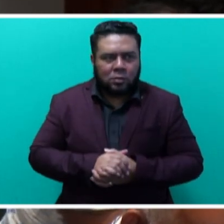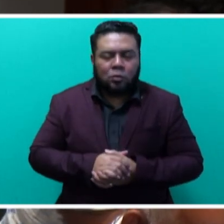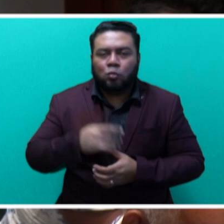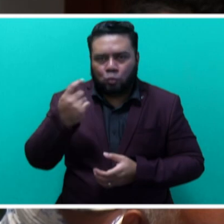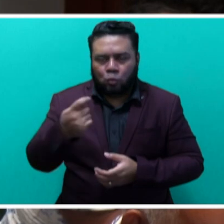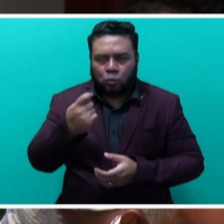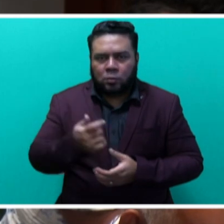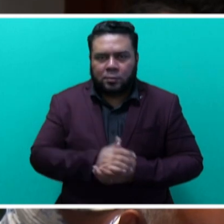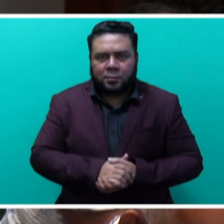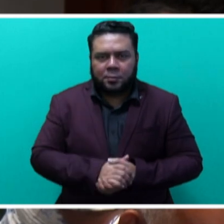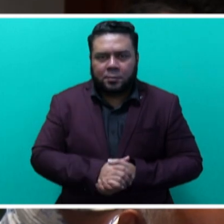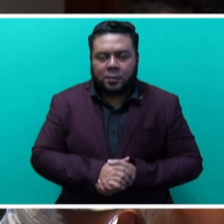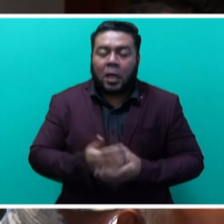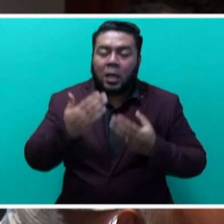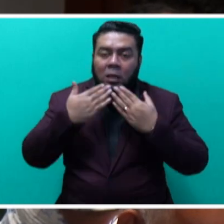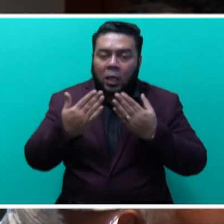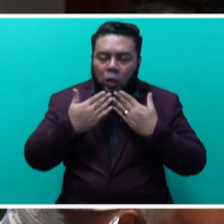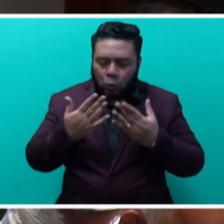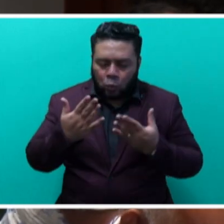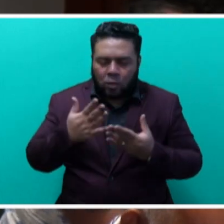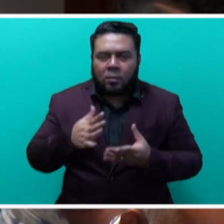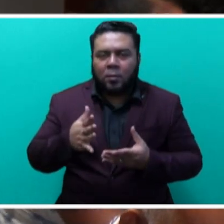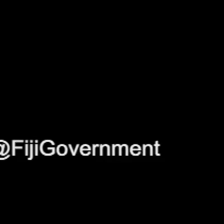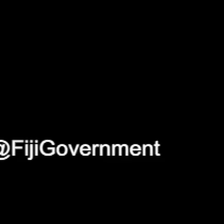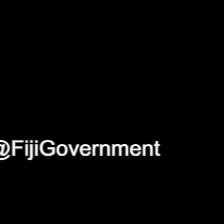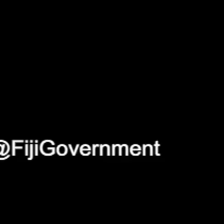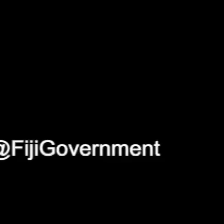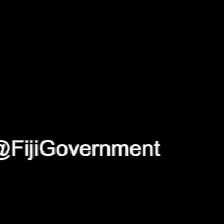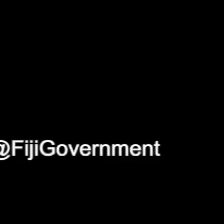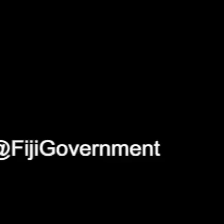soon. Thank you, and we now available, Mr. Speaker.